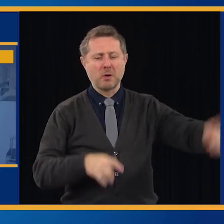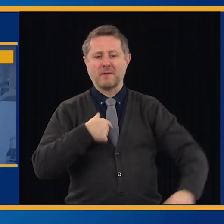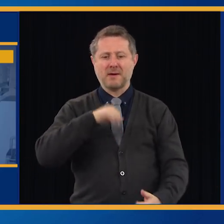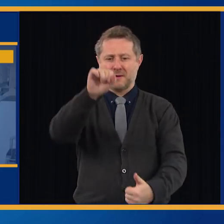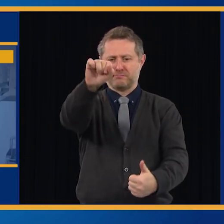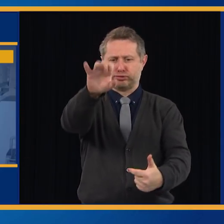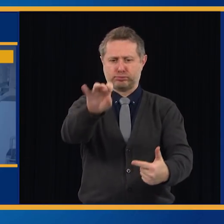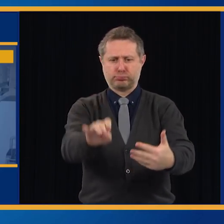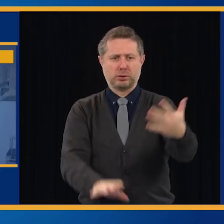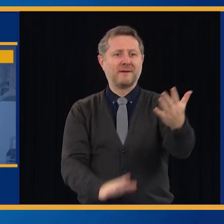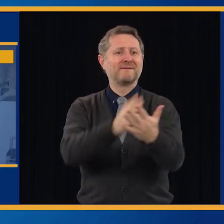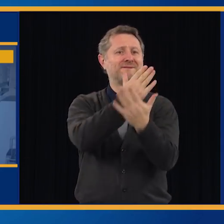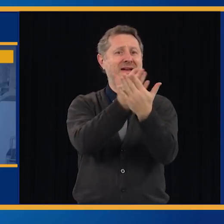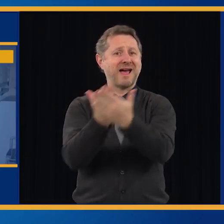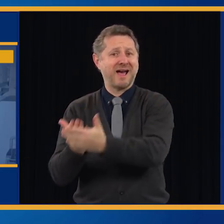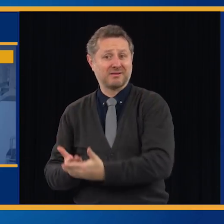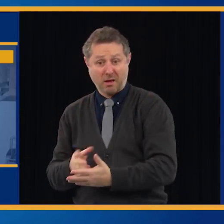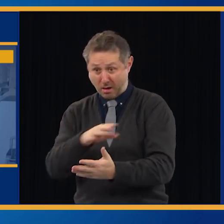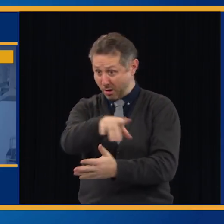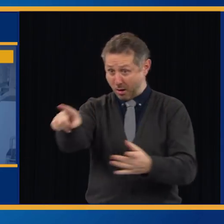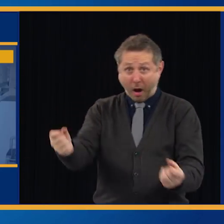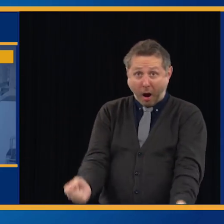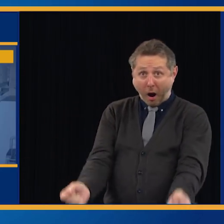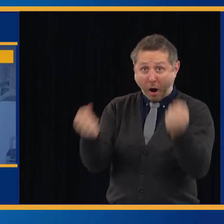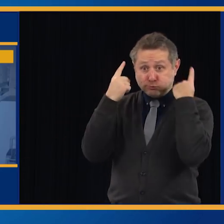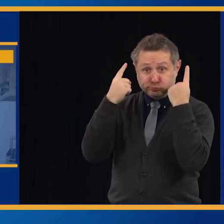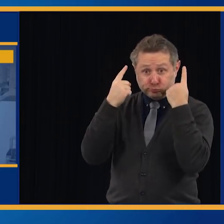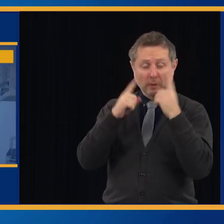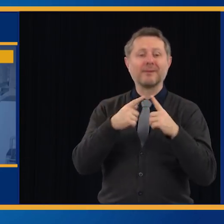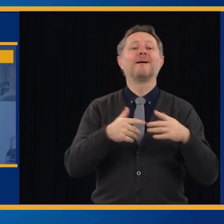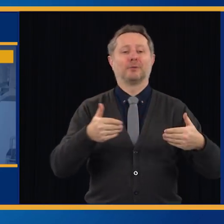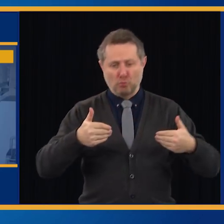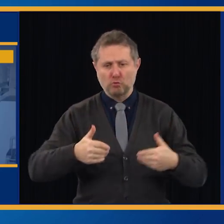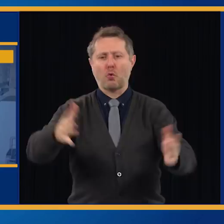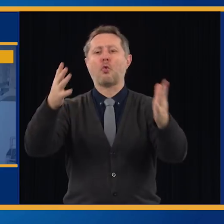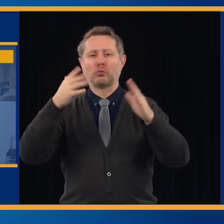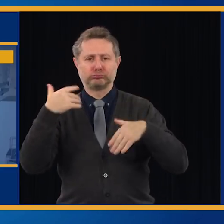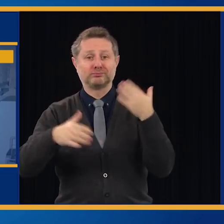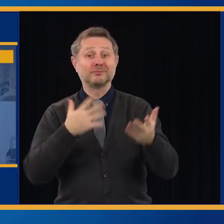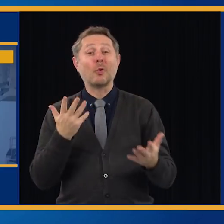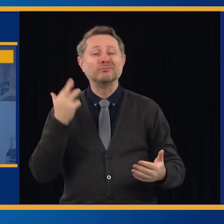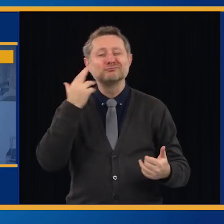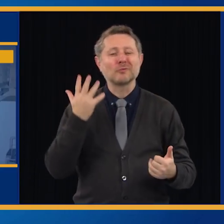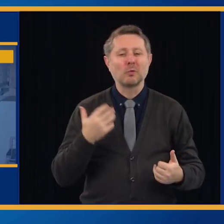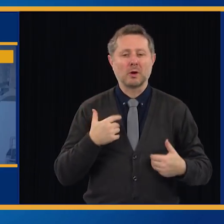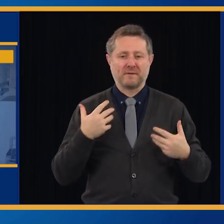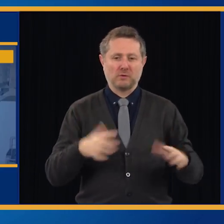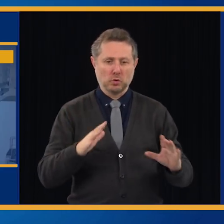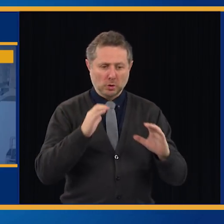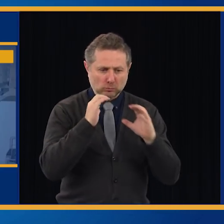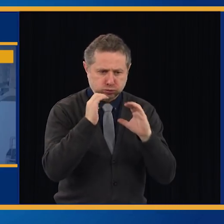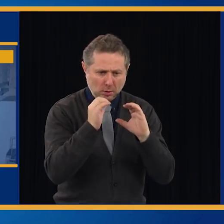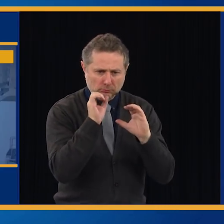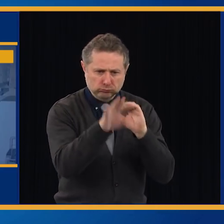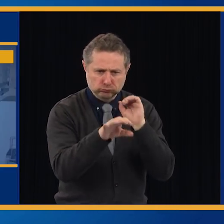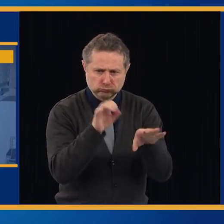they do it because they have been, we've communicated successfully the